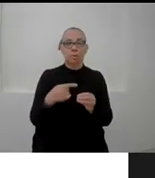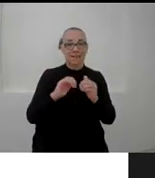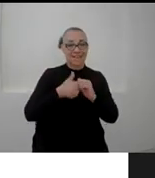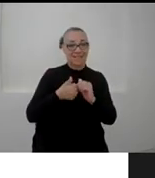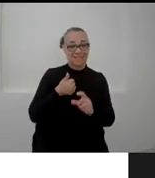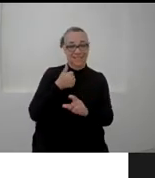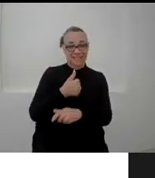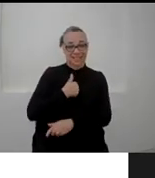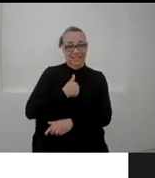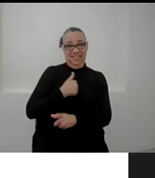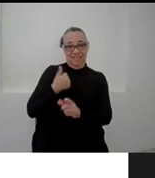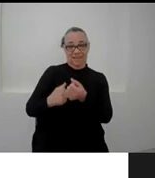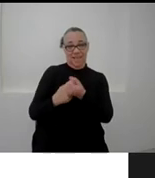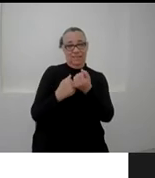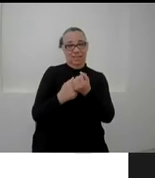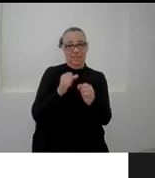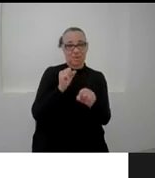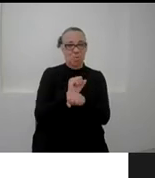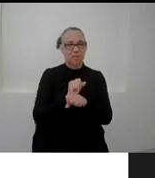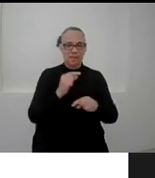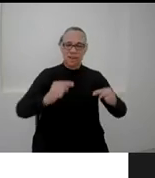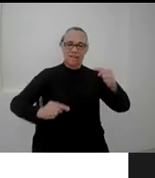self-advocacy operates at different levels.